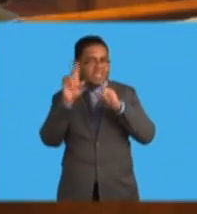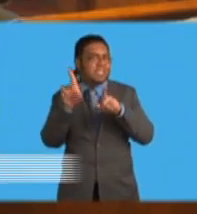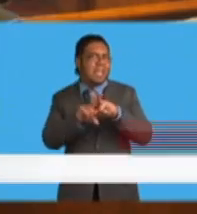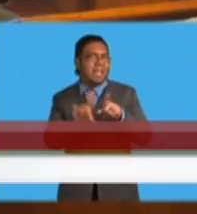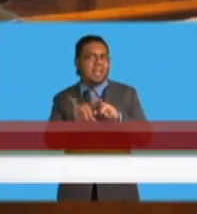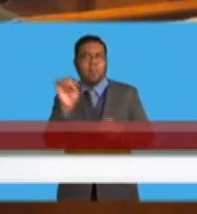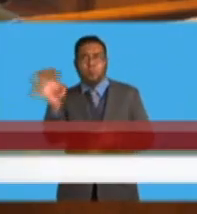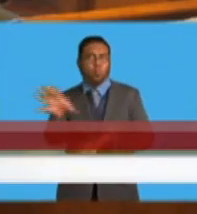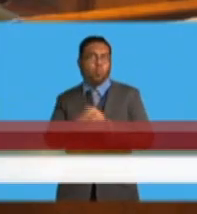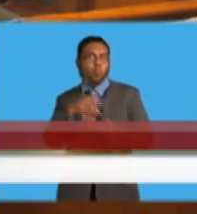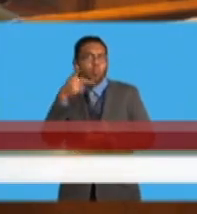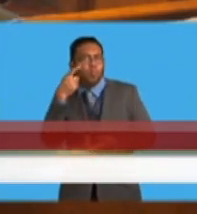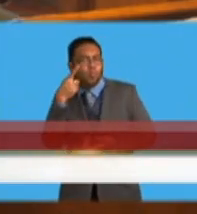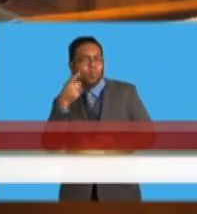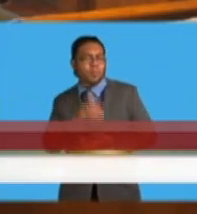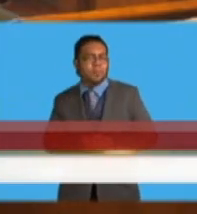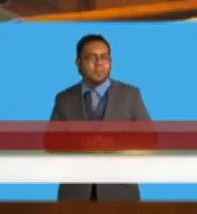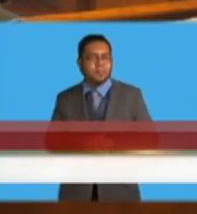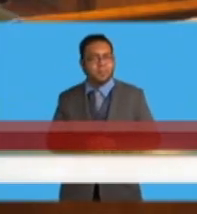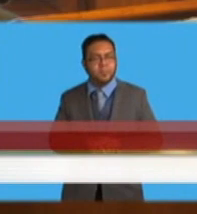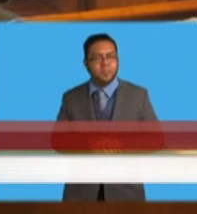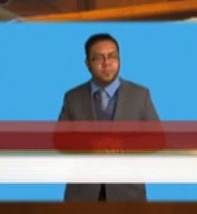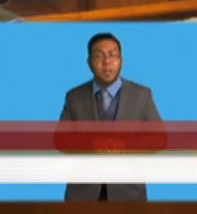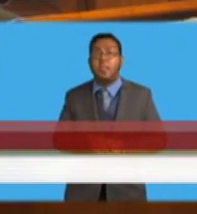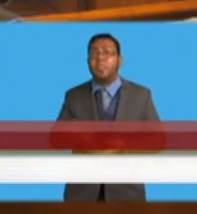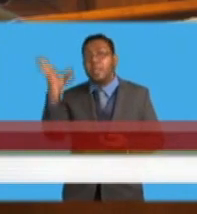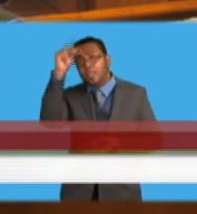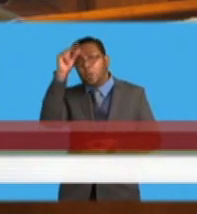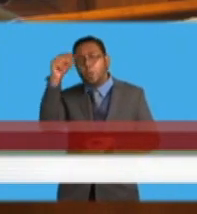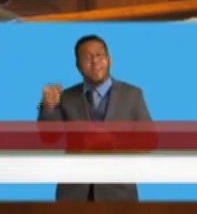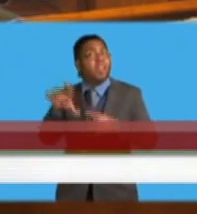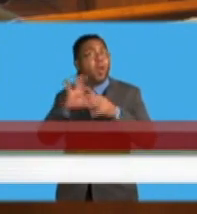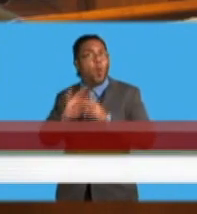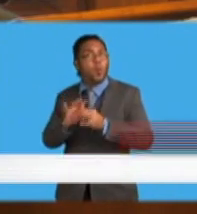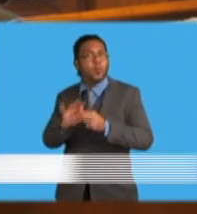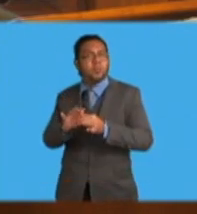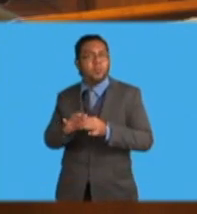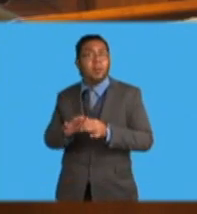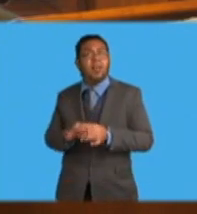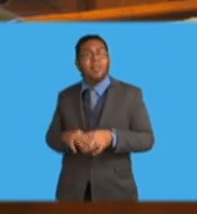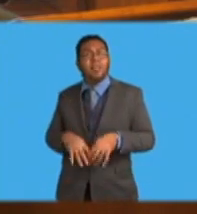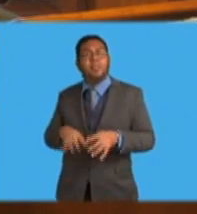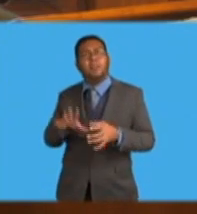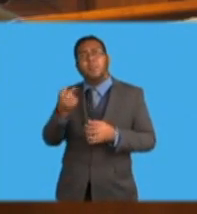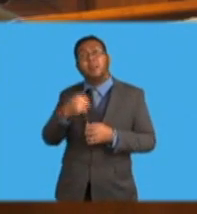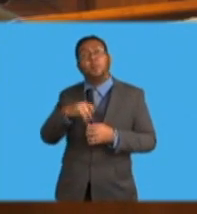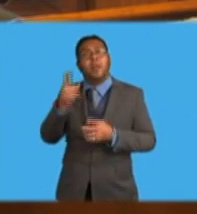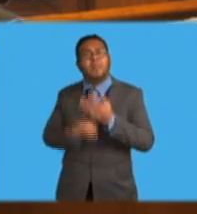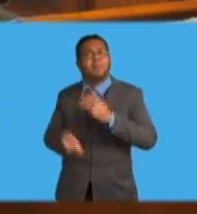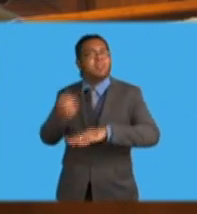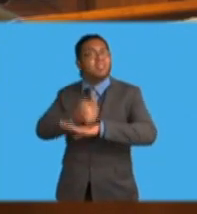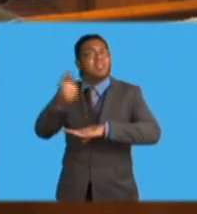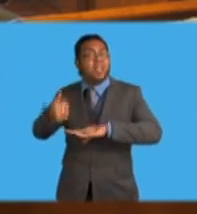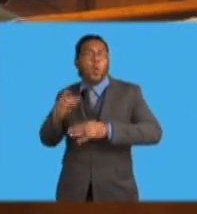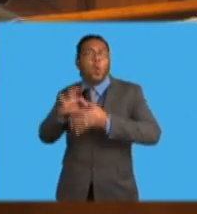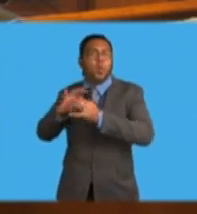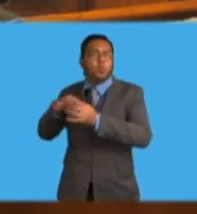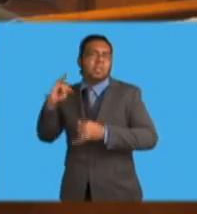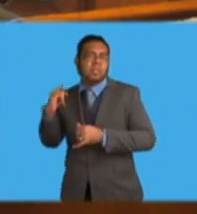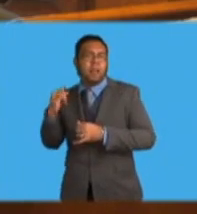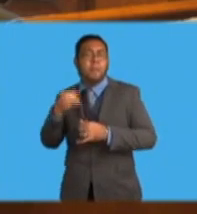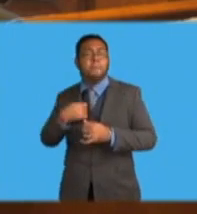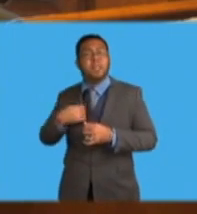How then can we boldly say that the 2013 Constitution is our Constitution? William Ngavoka claims the people of Momi and Ambila in